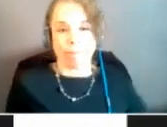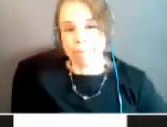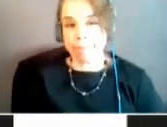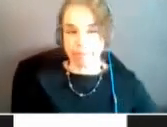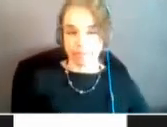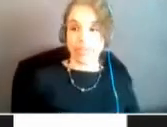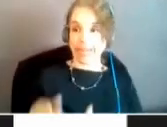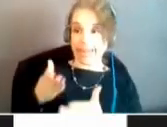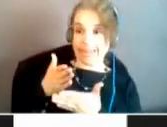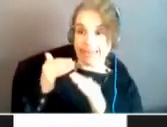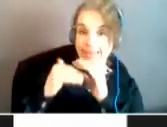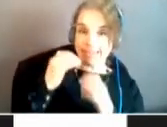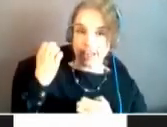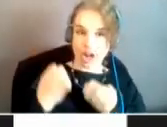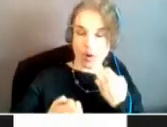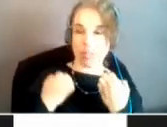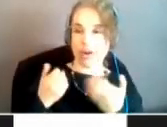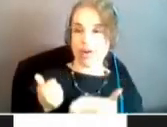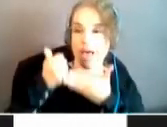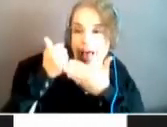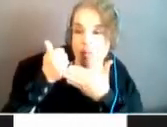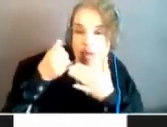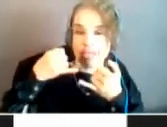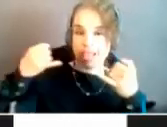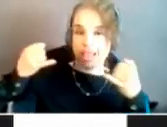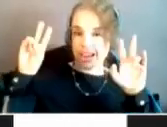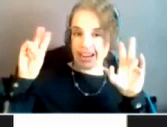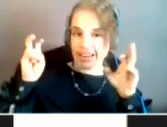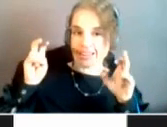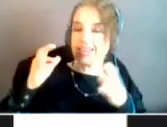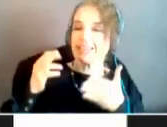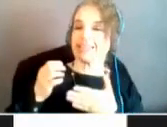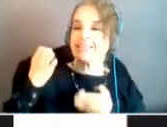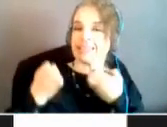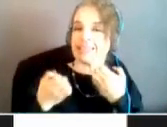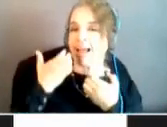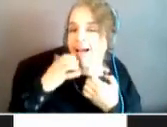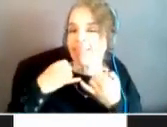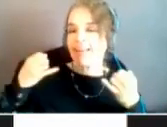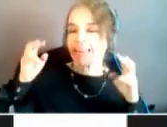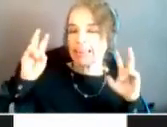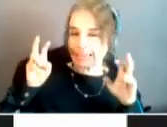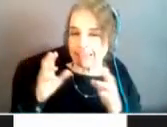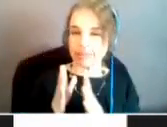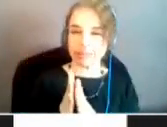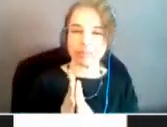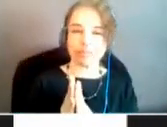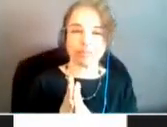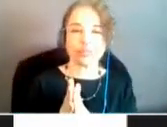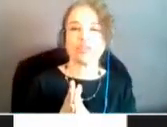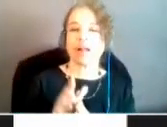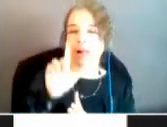access. So we have the Emotional Helpline. And the Emotional Helpline is it's